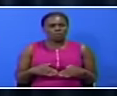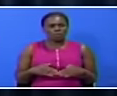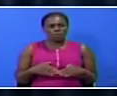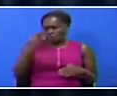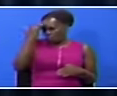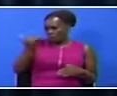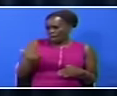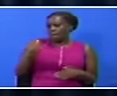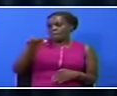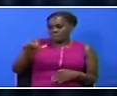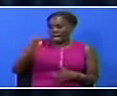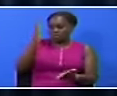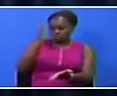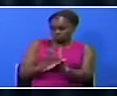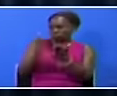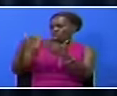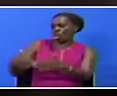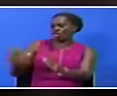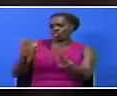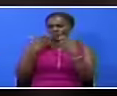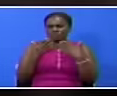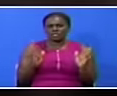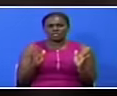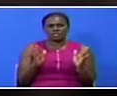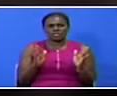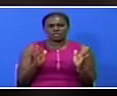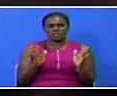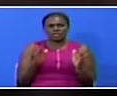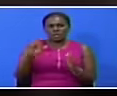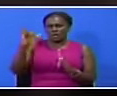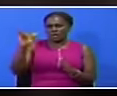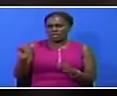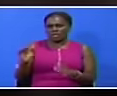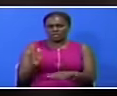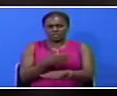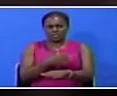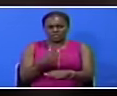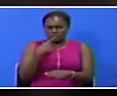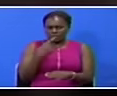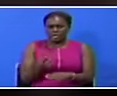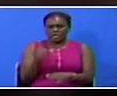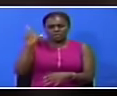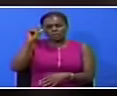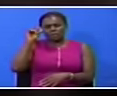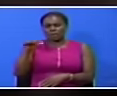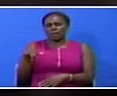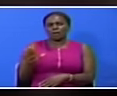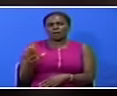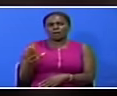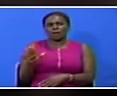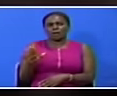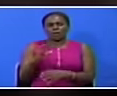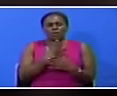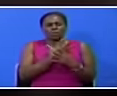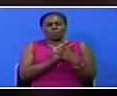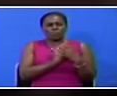because that's what they are, they're losers. Ariana Grande, who was led to safety, said on her Twitter handle, "Broken